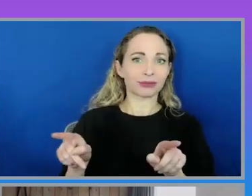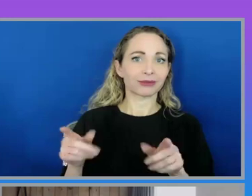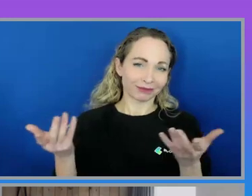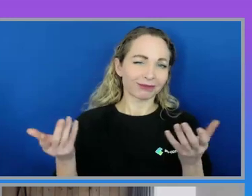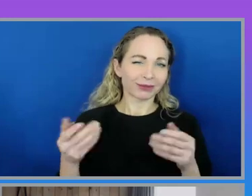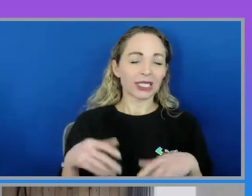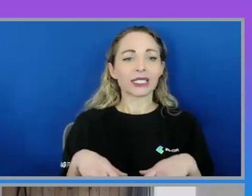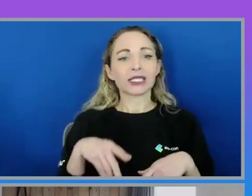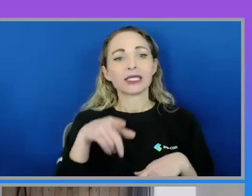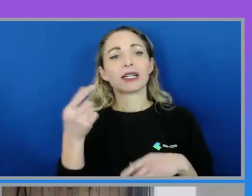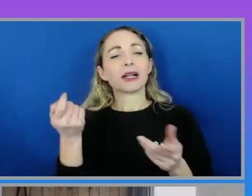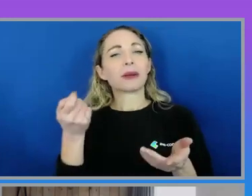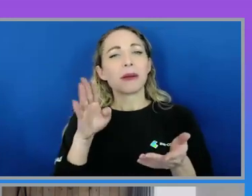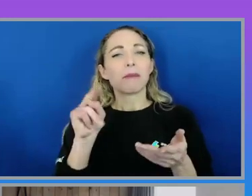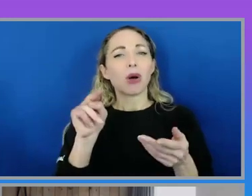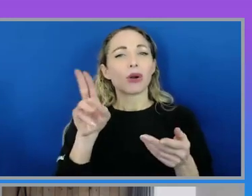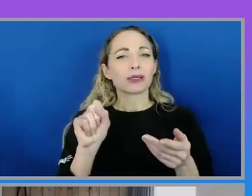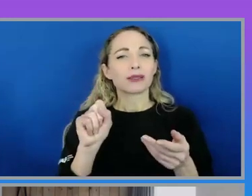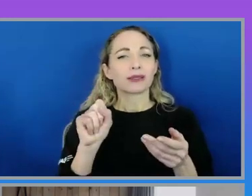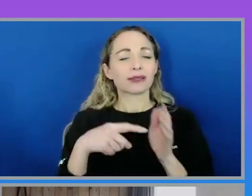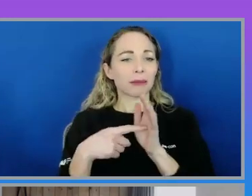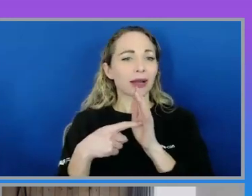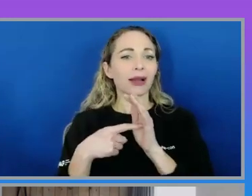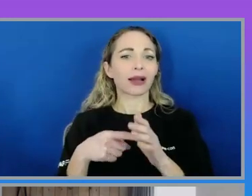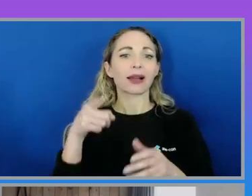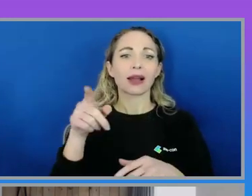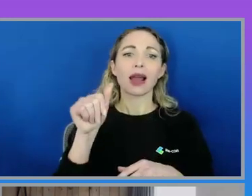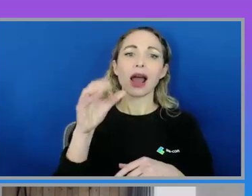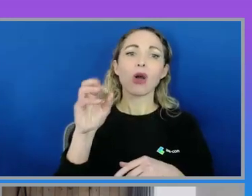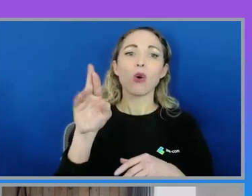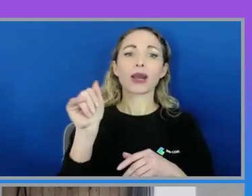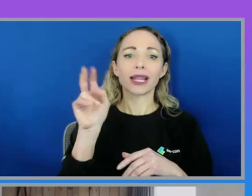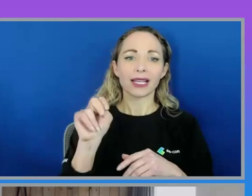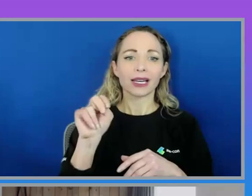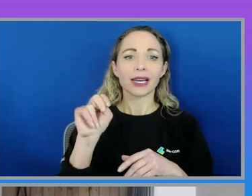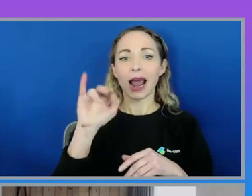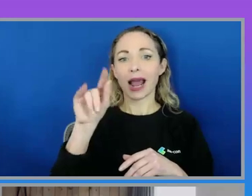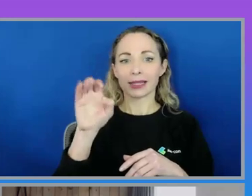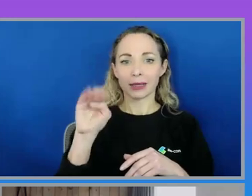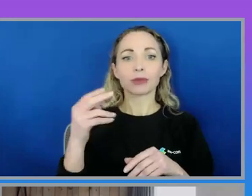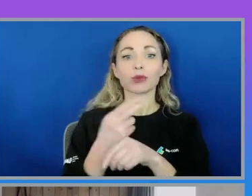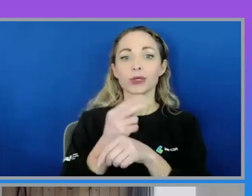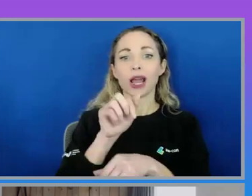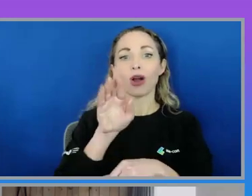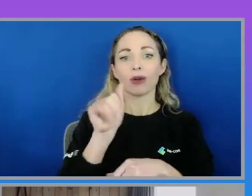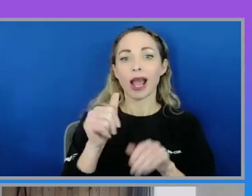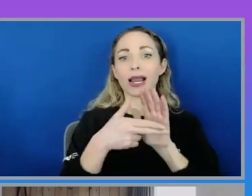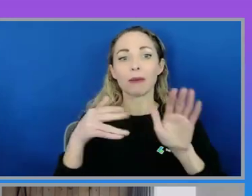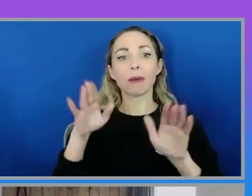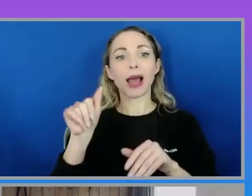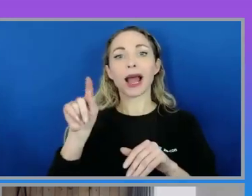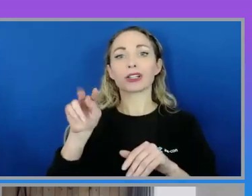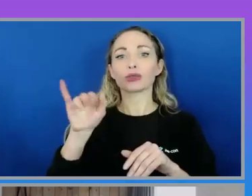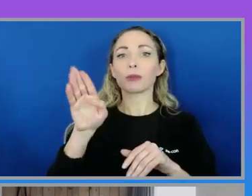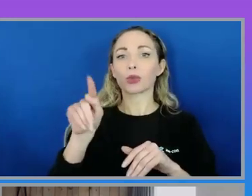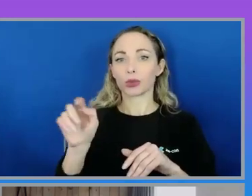And here's a little bonus example, an accordion item using the ARIA labeled by attribute. I actually came up with